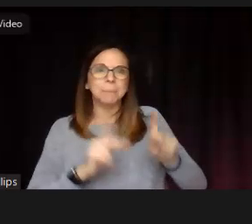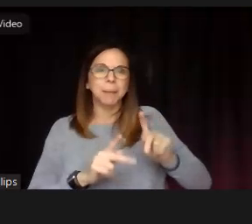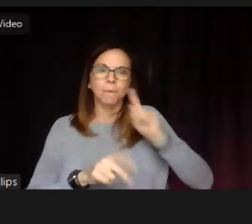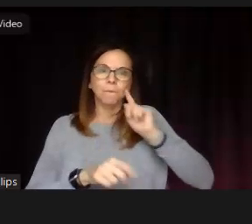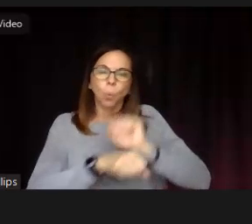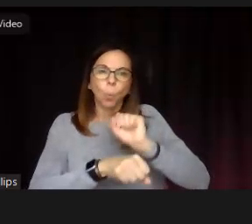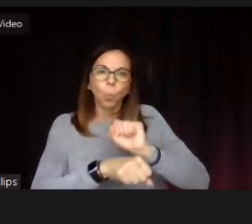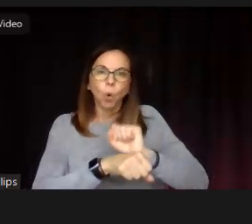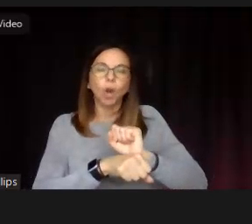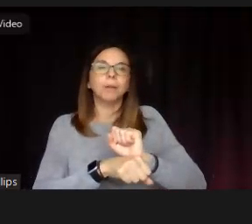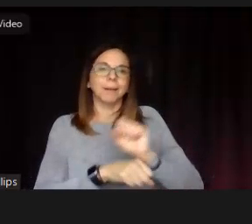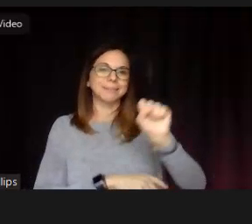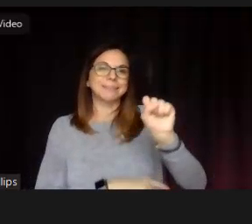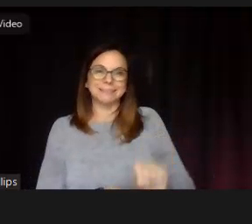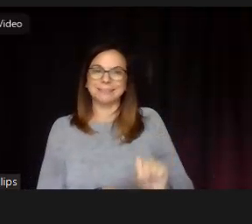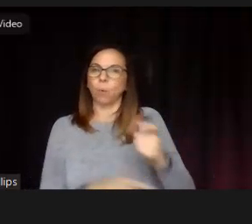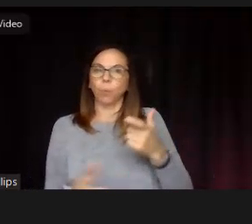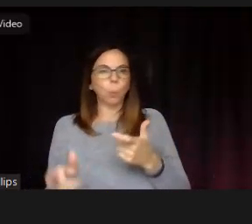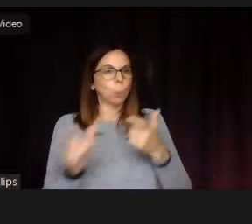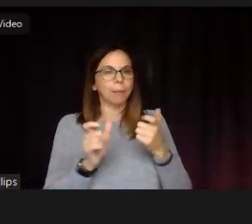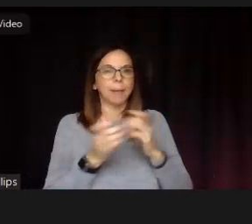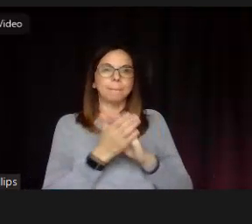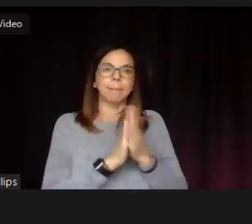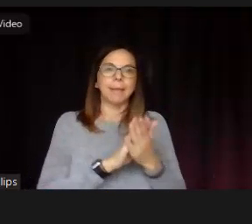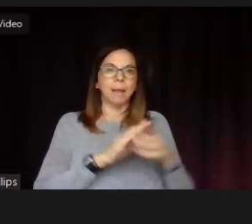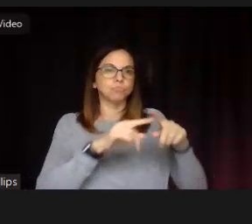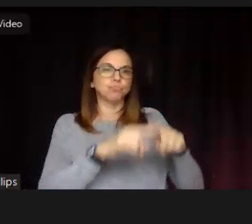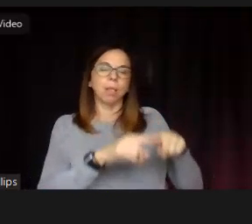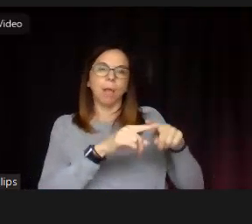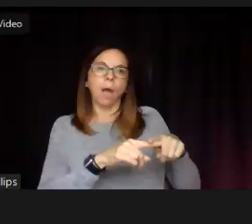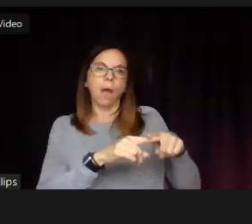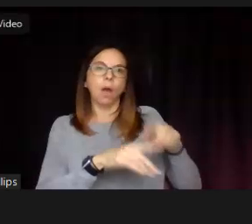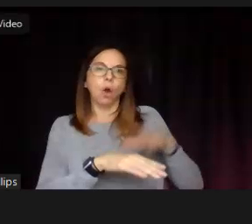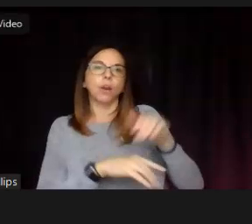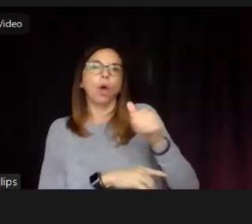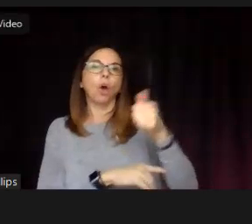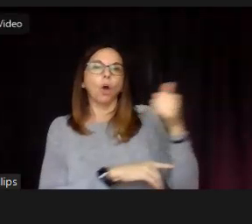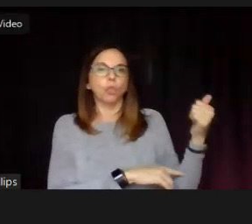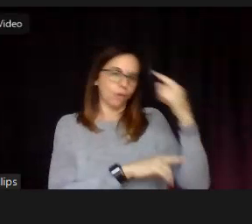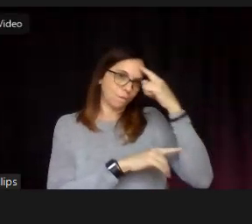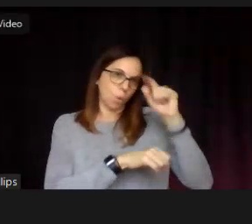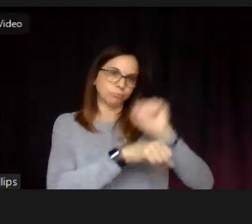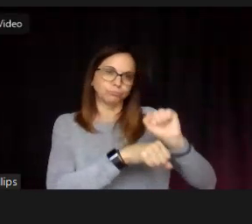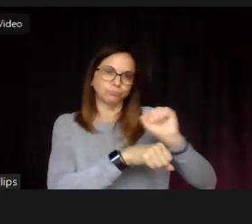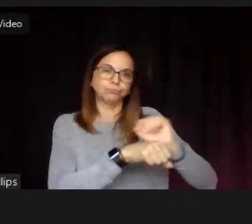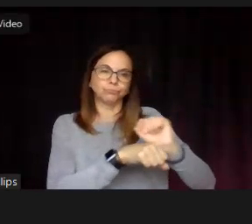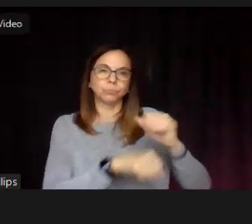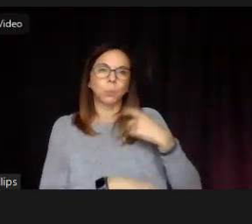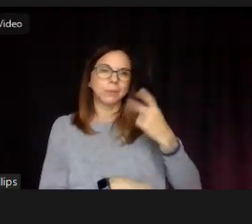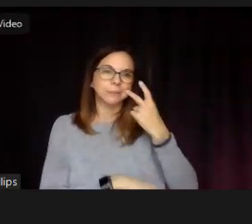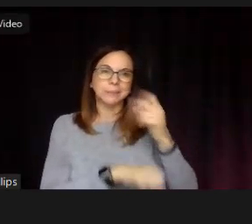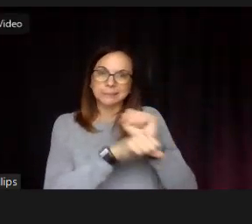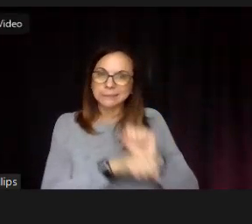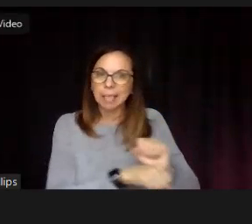work, the South fairly quickly became reliant on others for labor. We see both